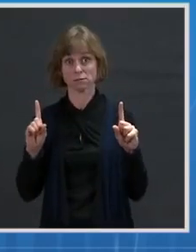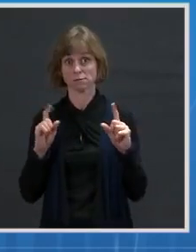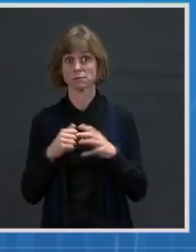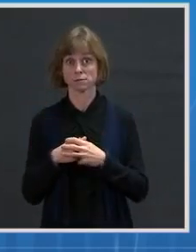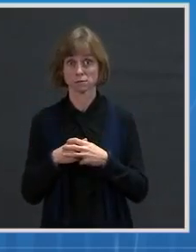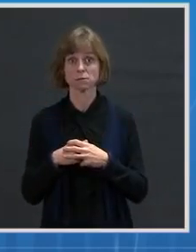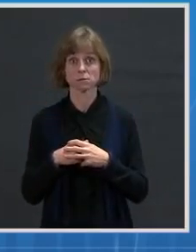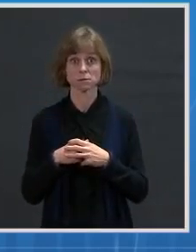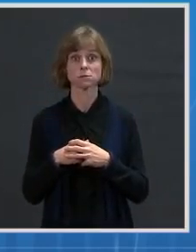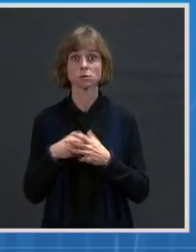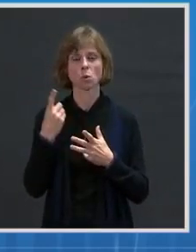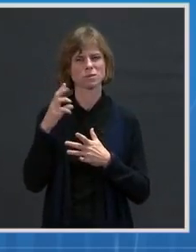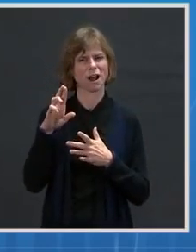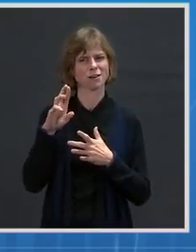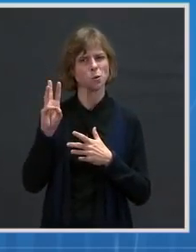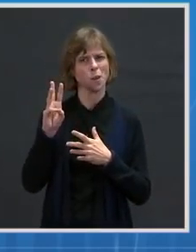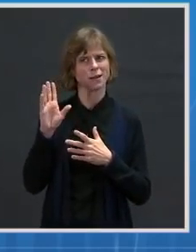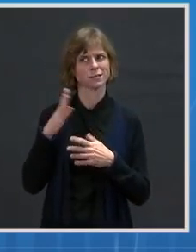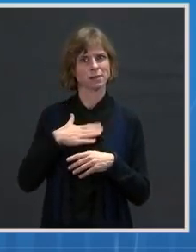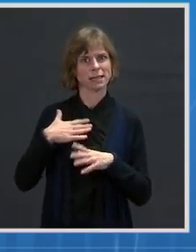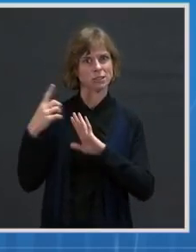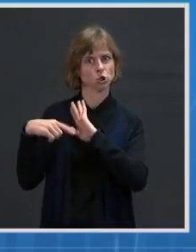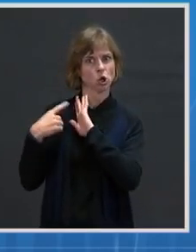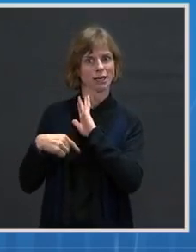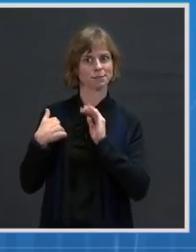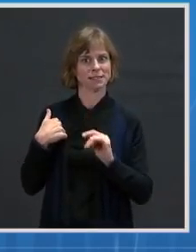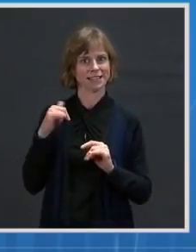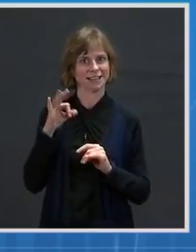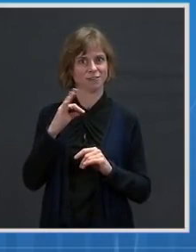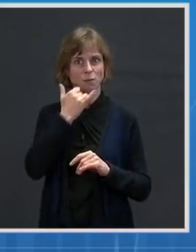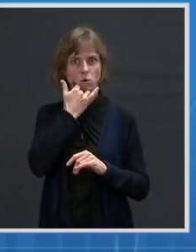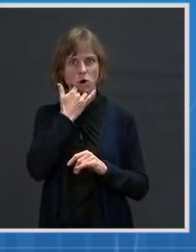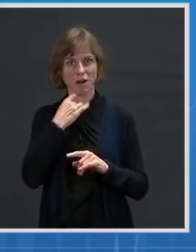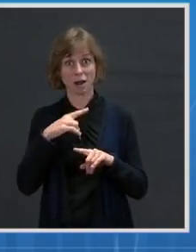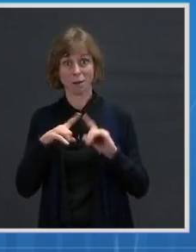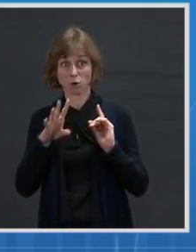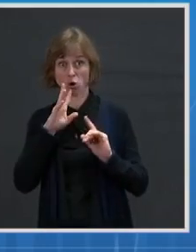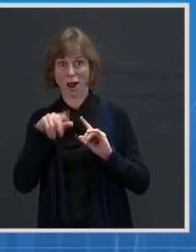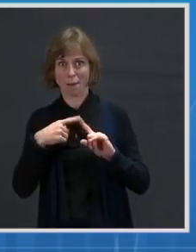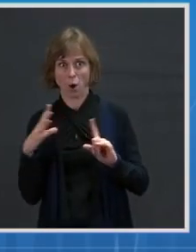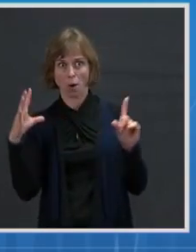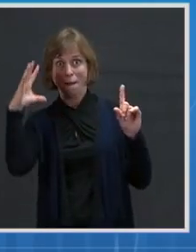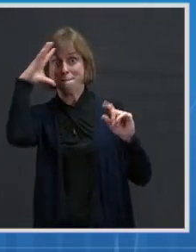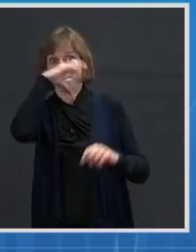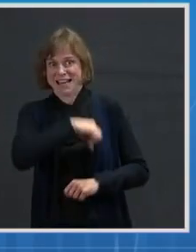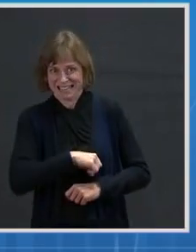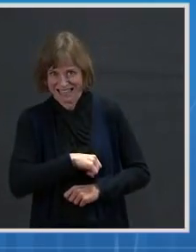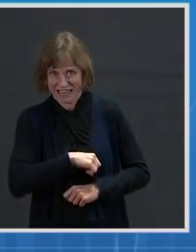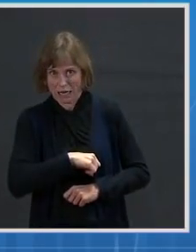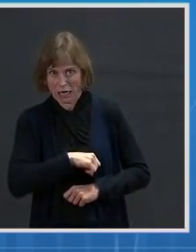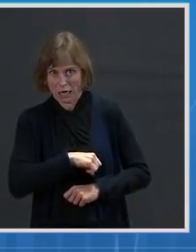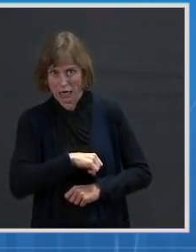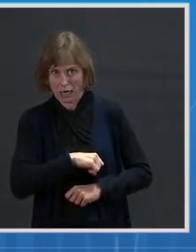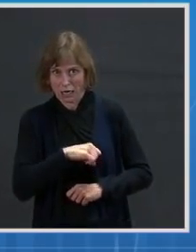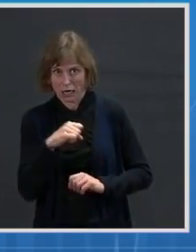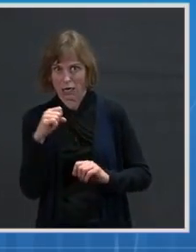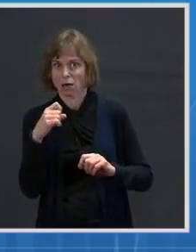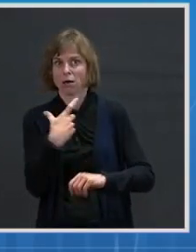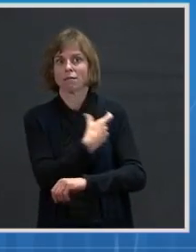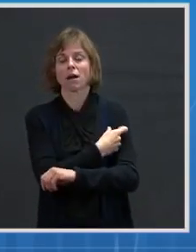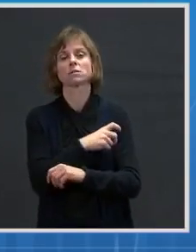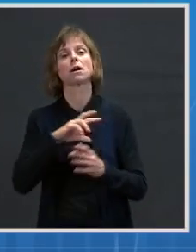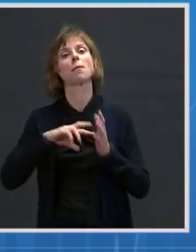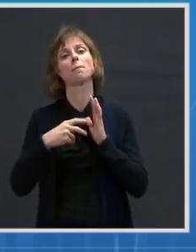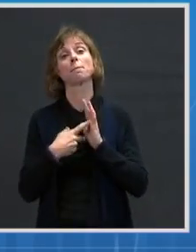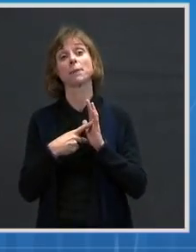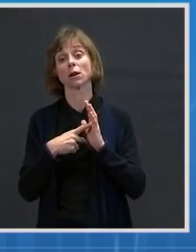Walensky to, of course, correct me if I'm wrong, that she was referring to quote unquote missing vaccines, simply that we needed to get the vaccines that had